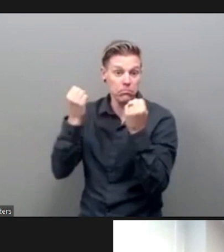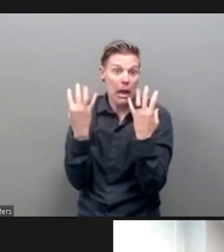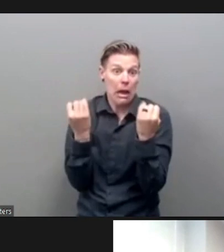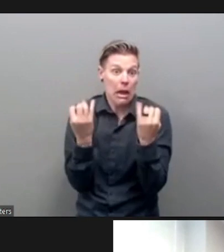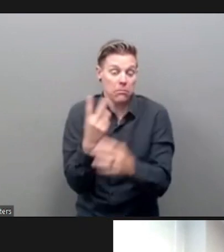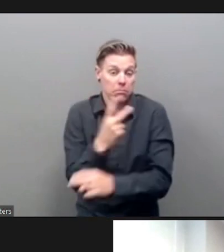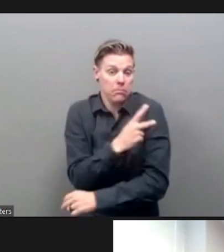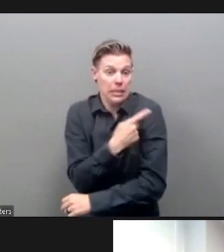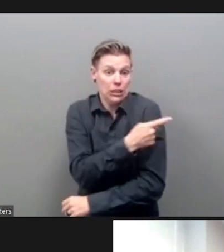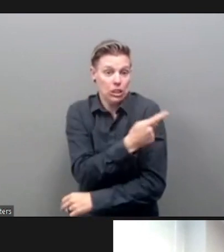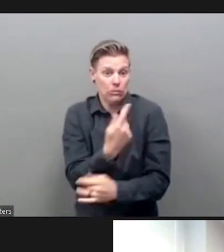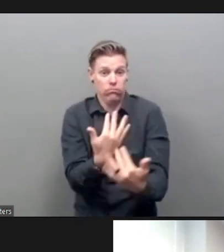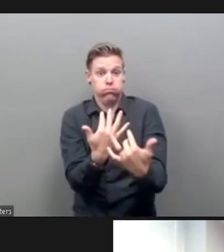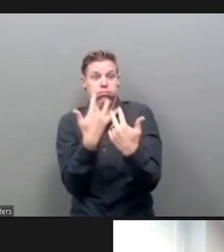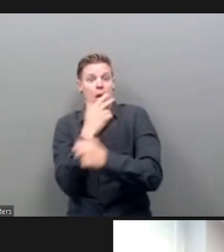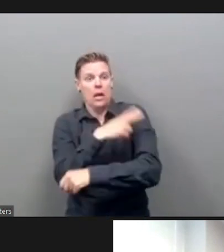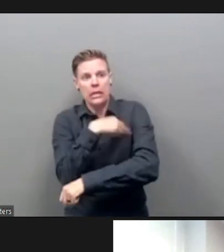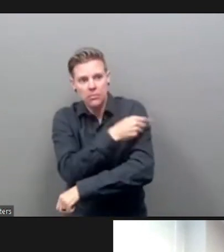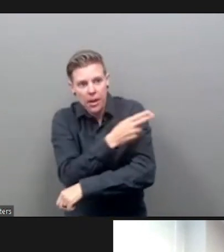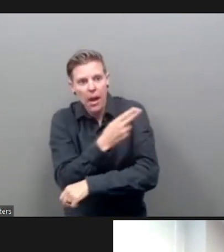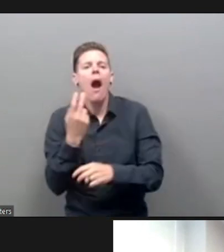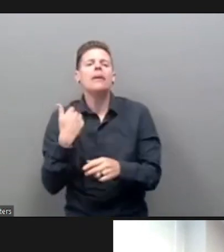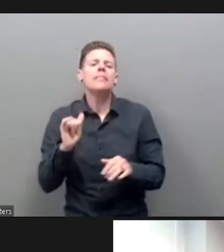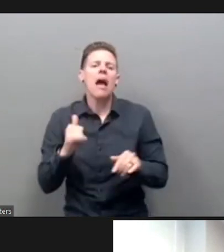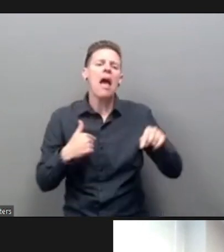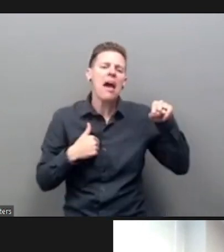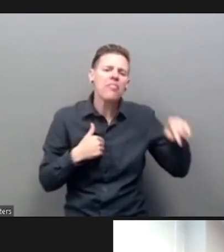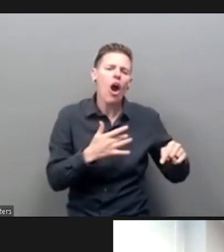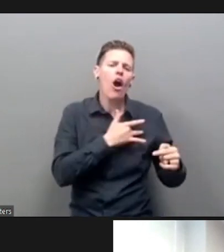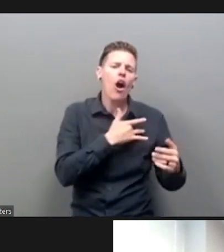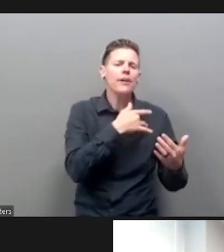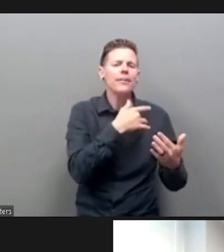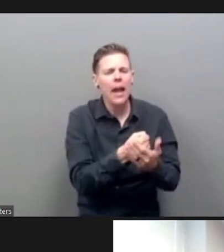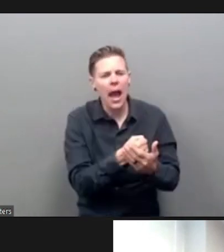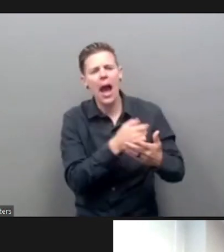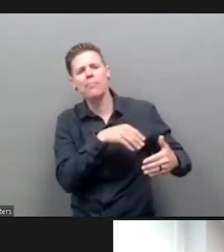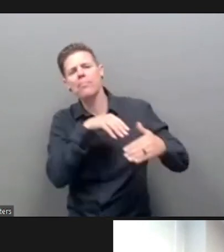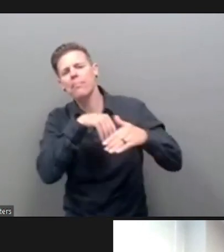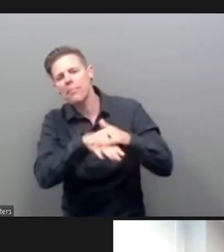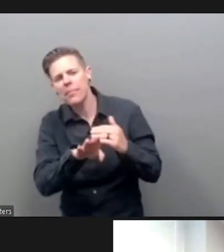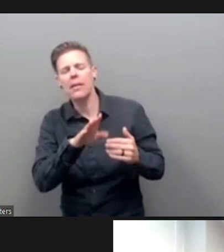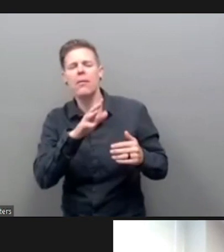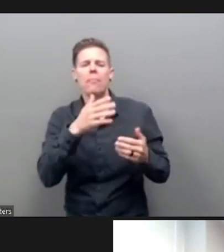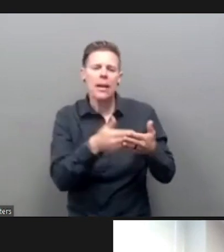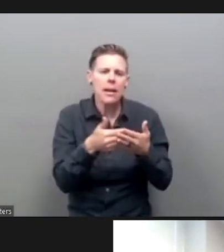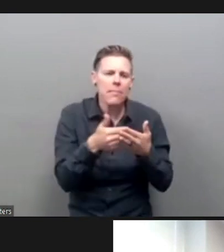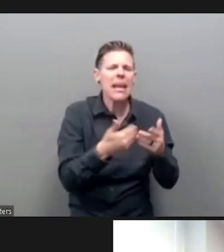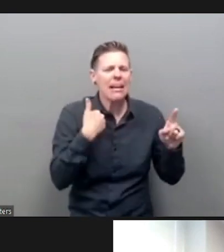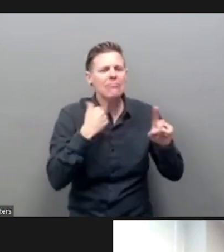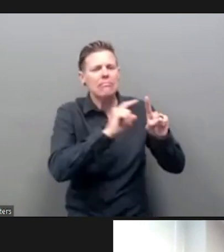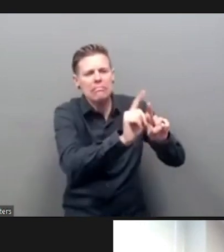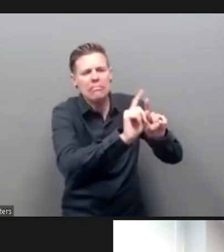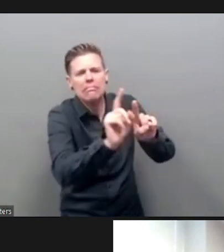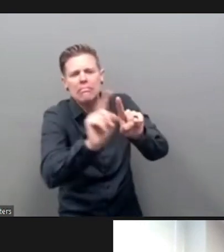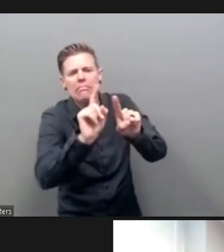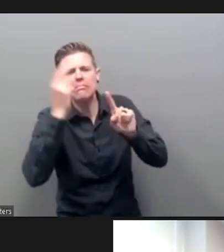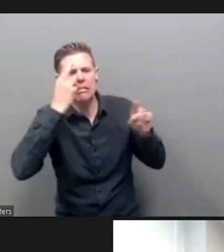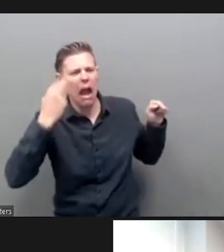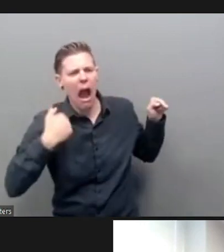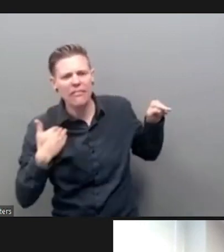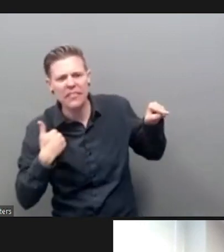babies, having heart attacks and strokes, and all sorts of other reasons for being admitted to the hospital. And these are